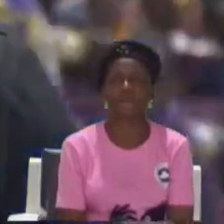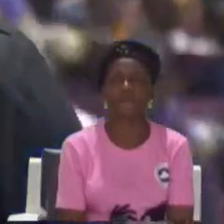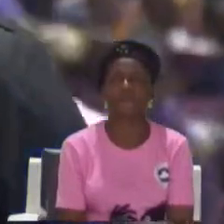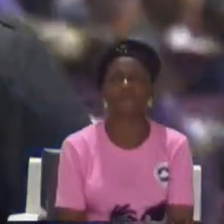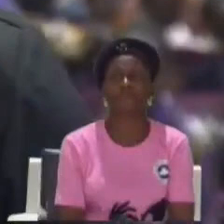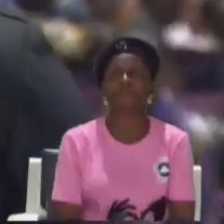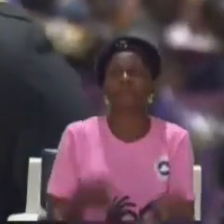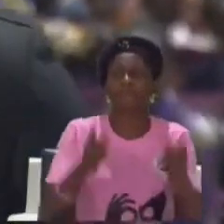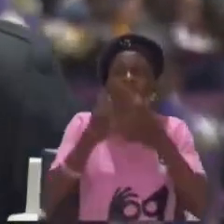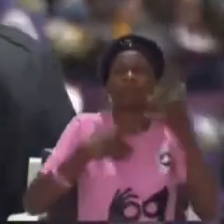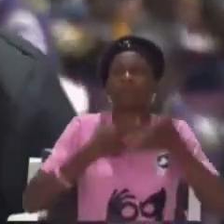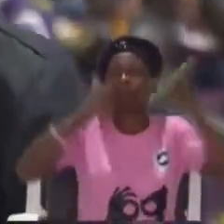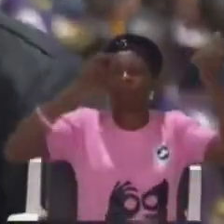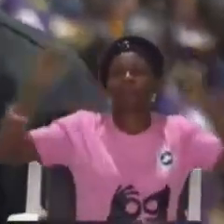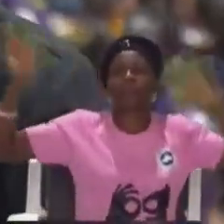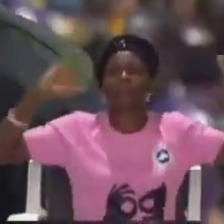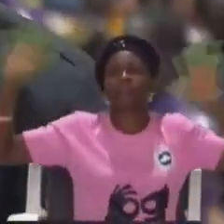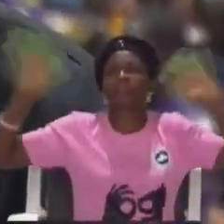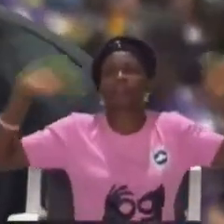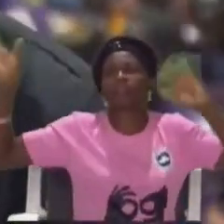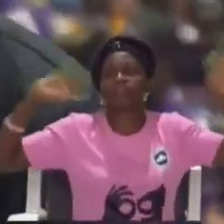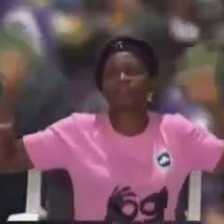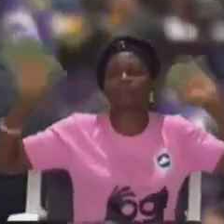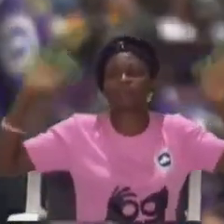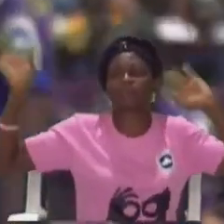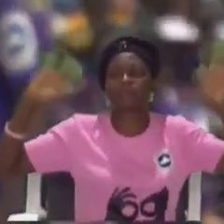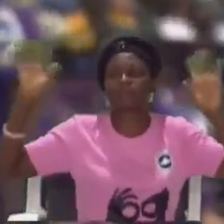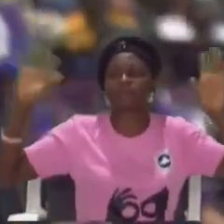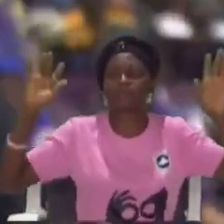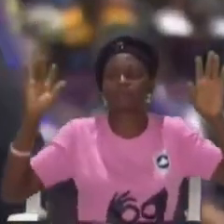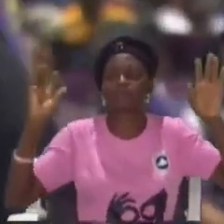Let somebody shout hallelujah.